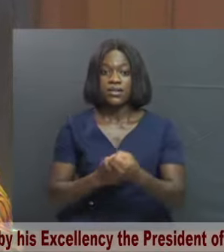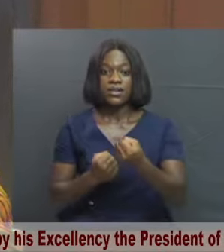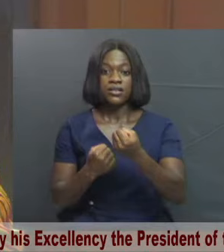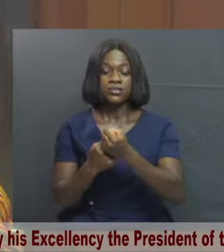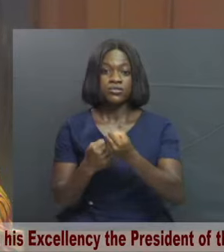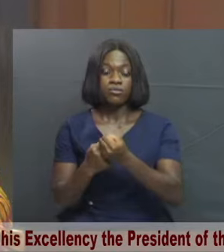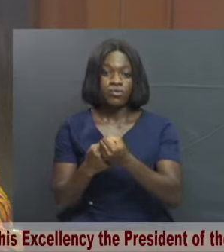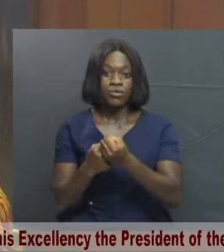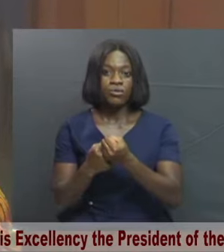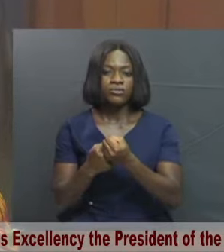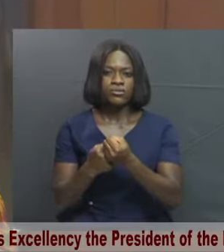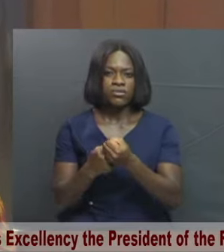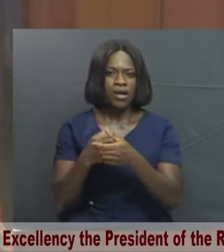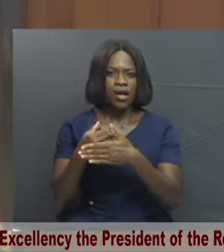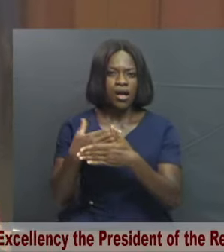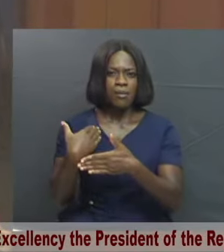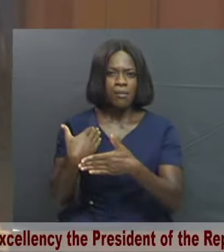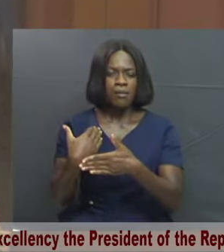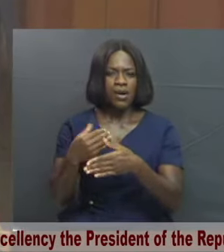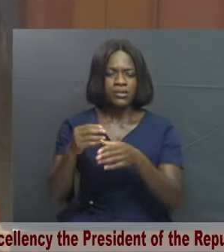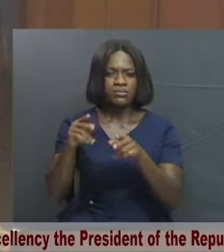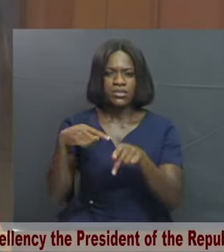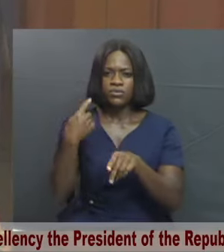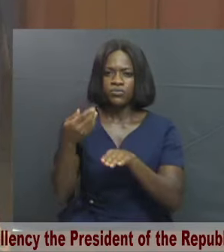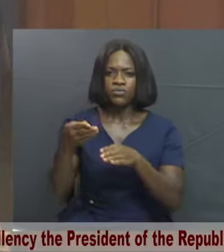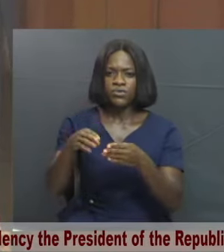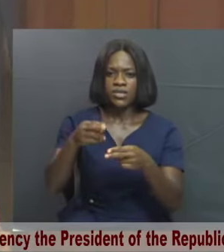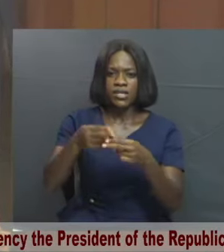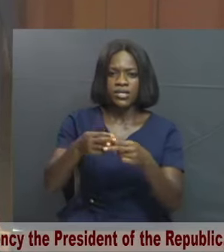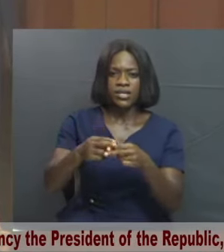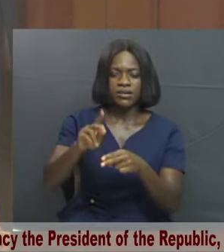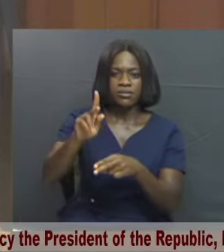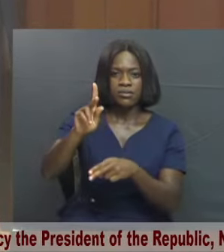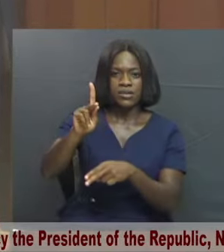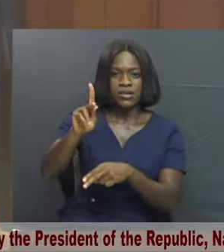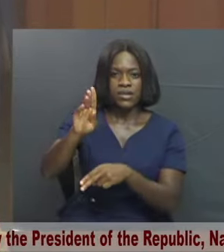late KB ayensu